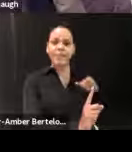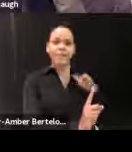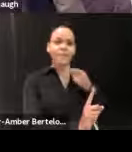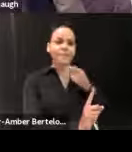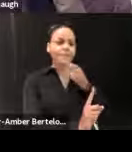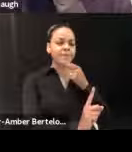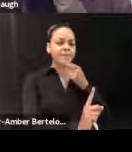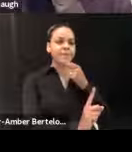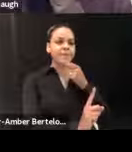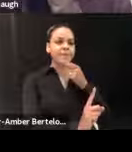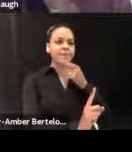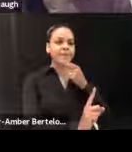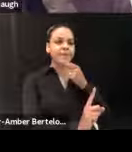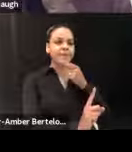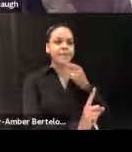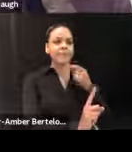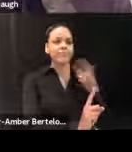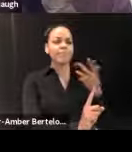able to